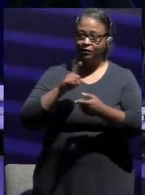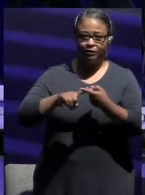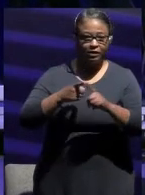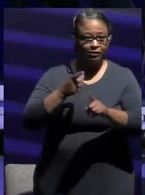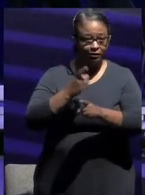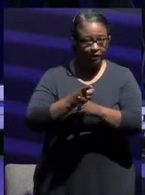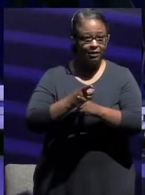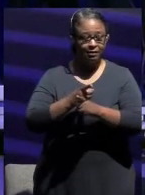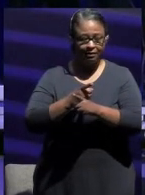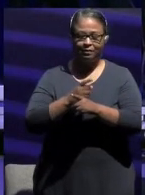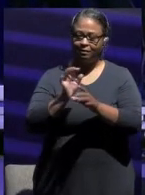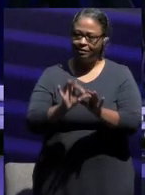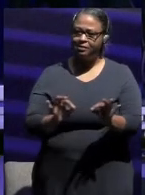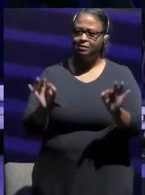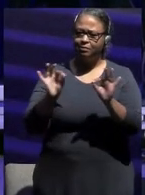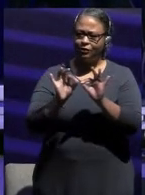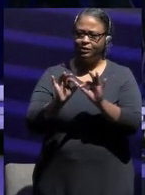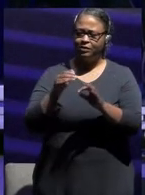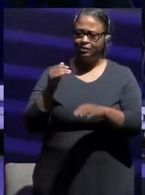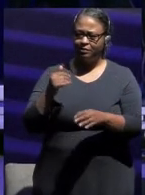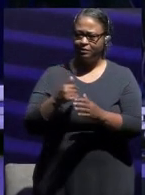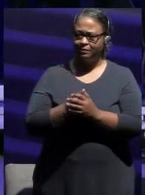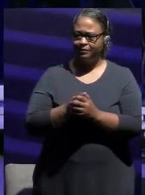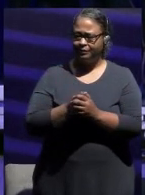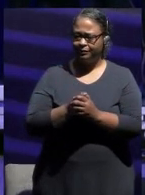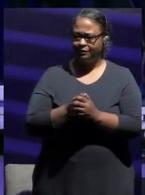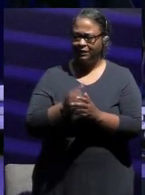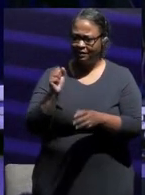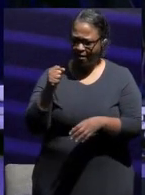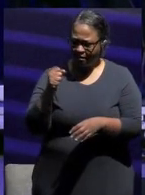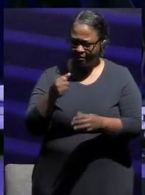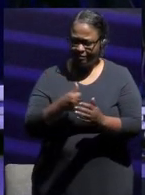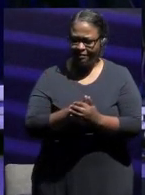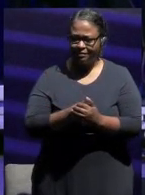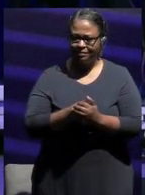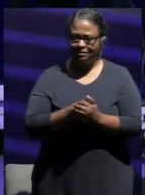And it's important. It's important in this